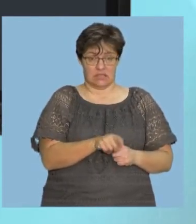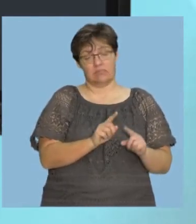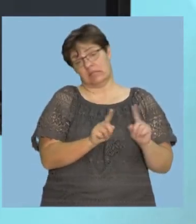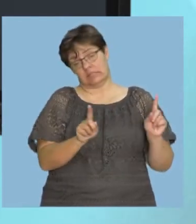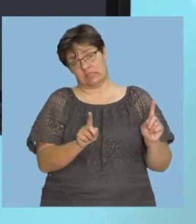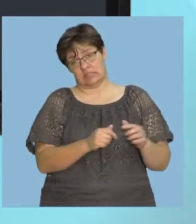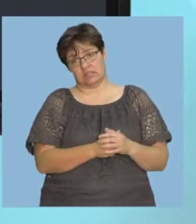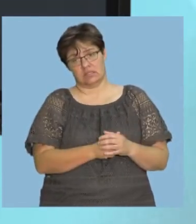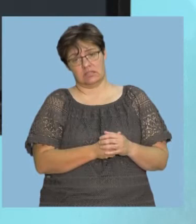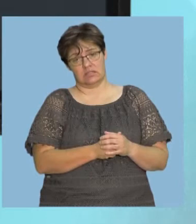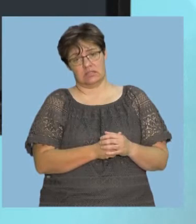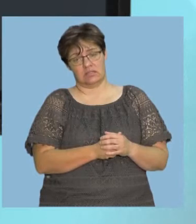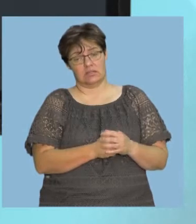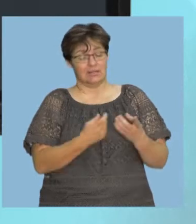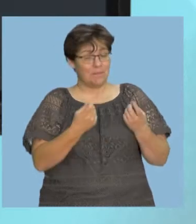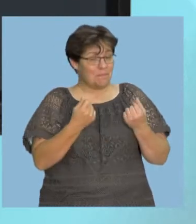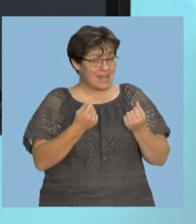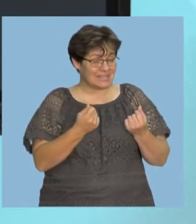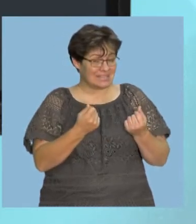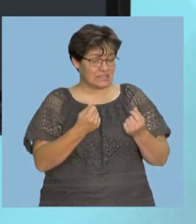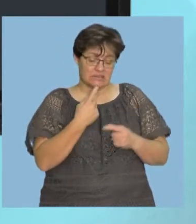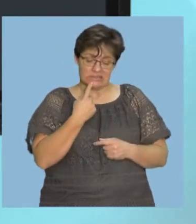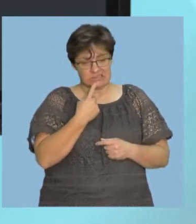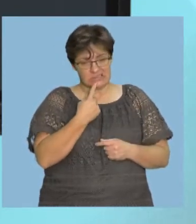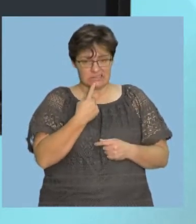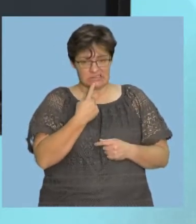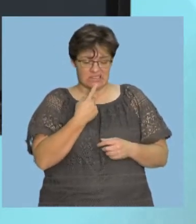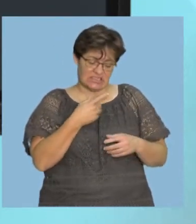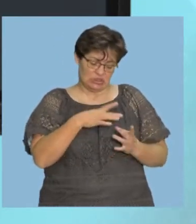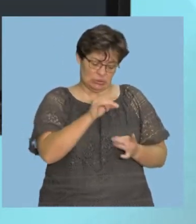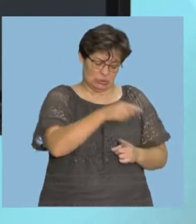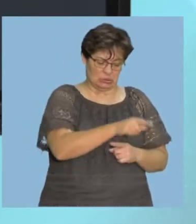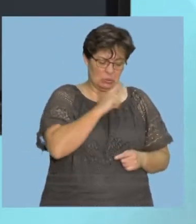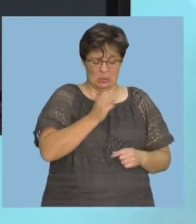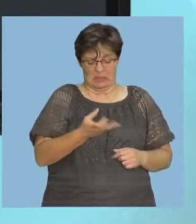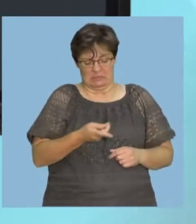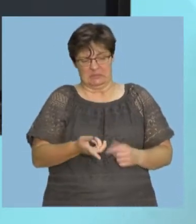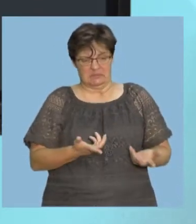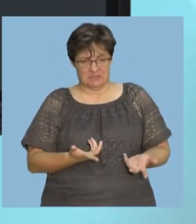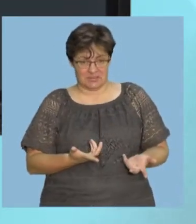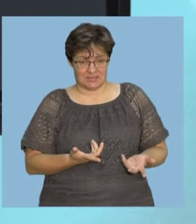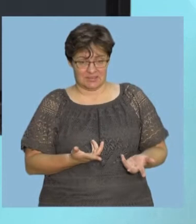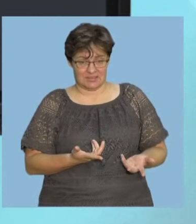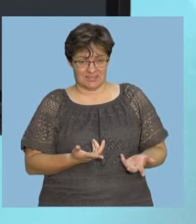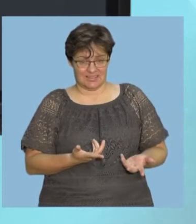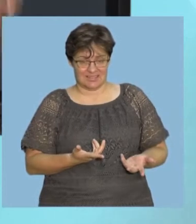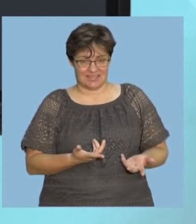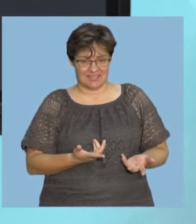But finances might force you to take that kind of decision. Doesn't mean what we want.